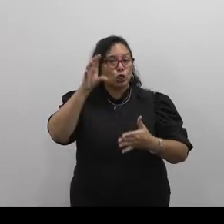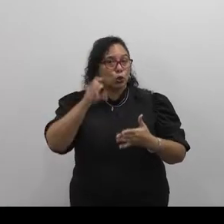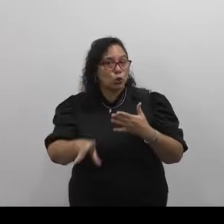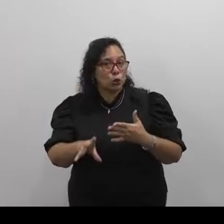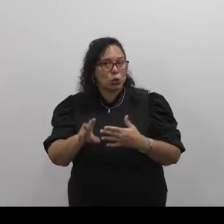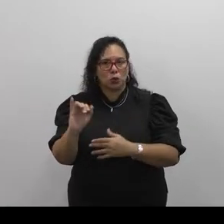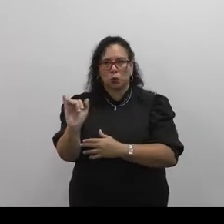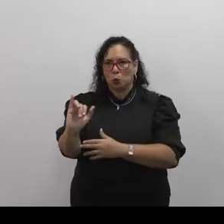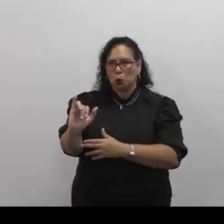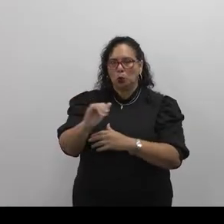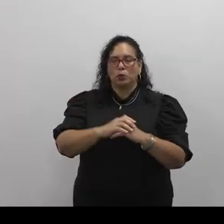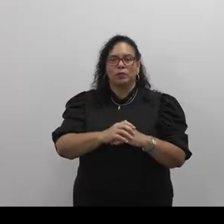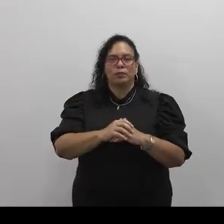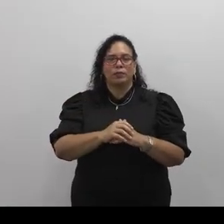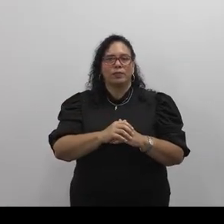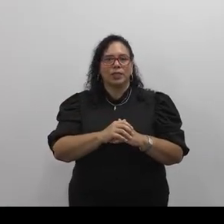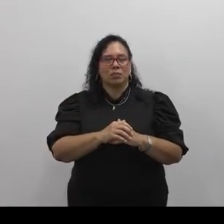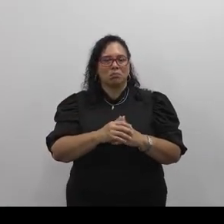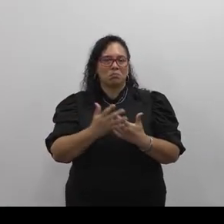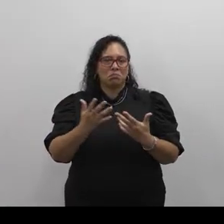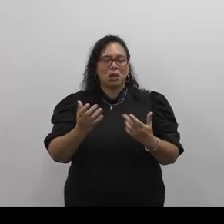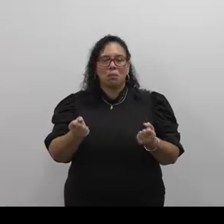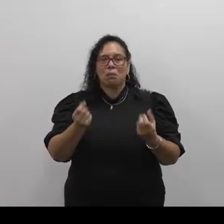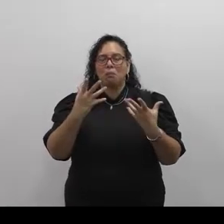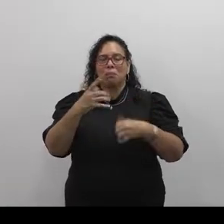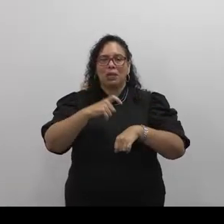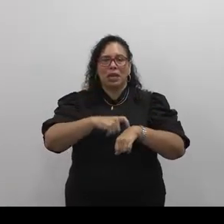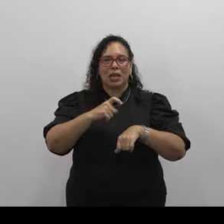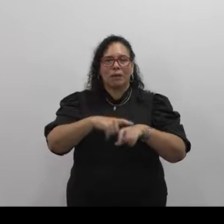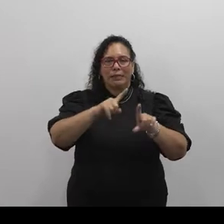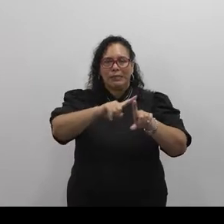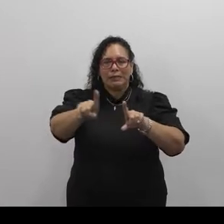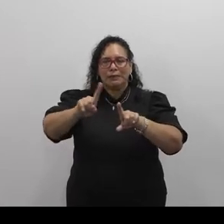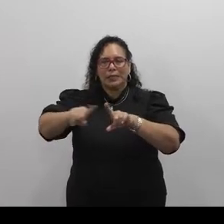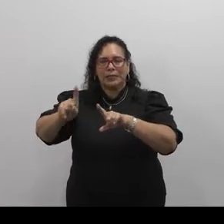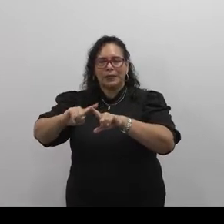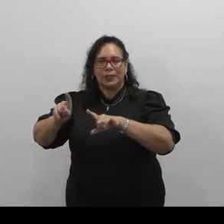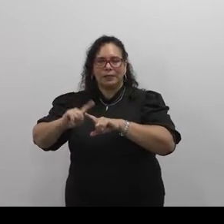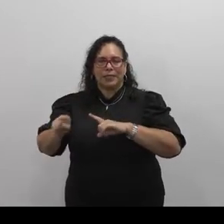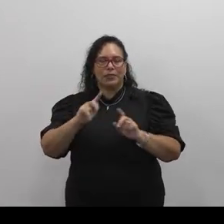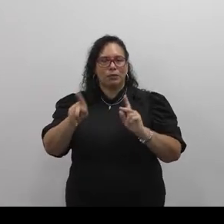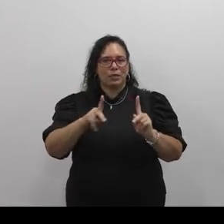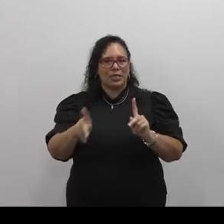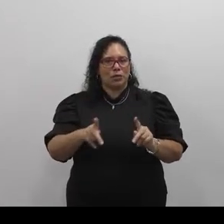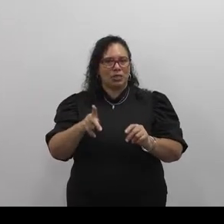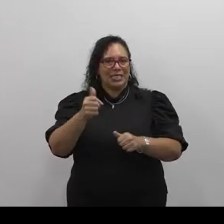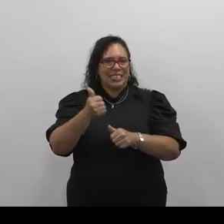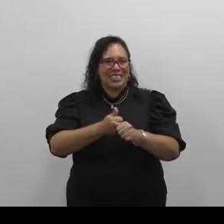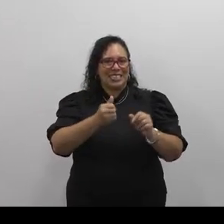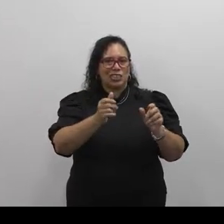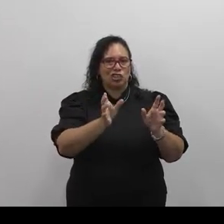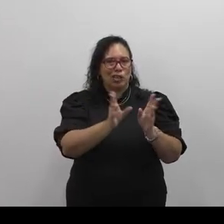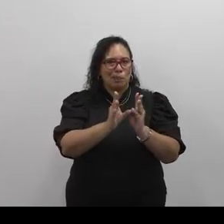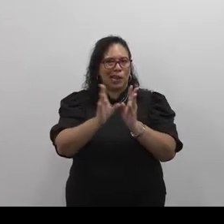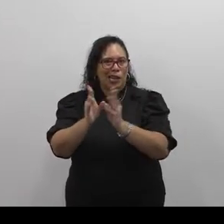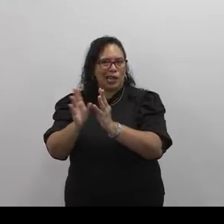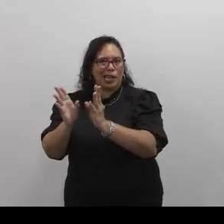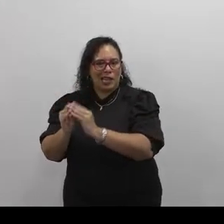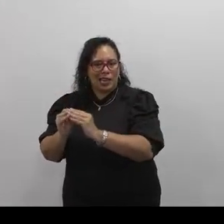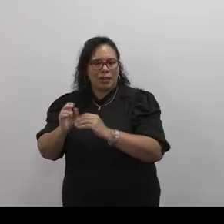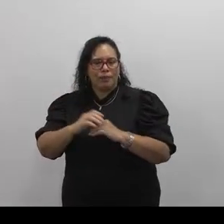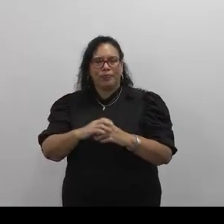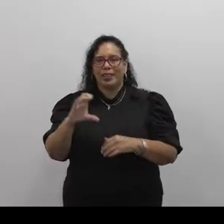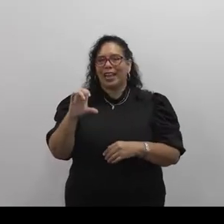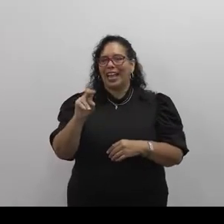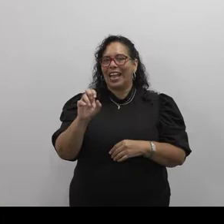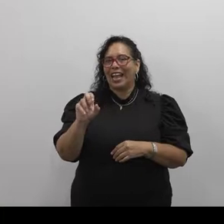committee. In some cases there was crossover, but in many cases we had different folks in each of these rooms. Cannon did a good job of quarterbacking every one of